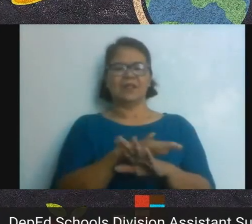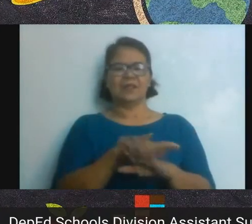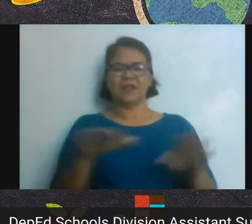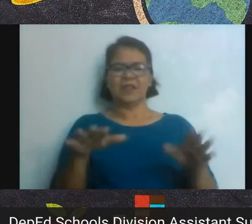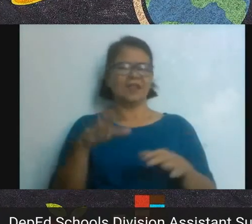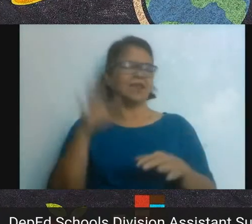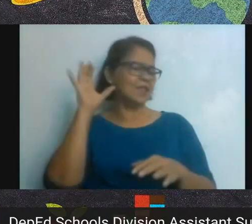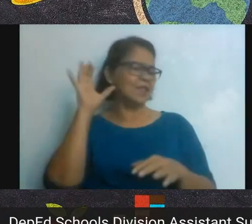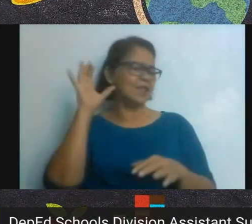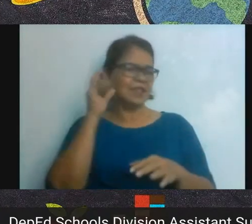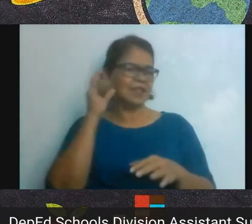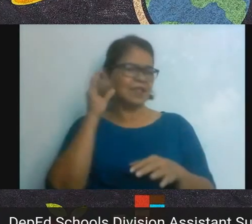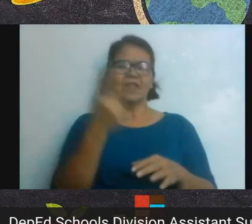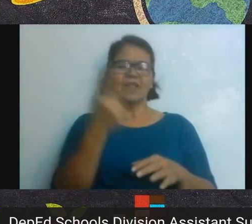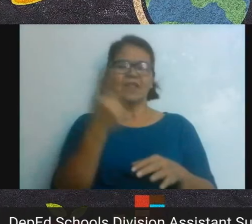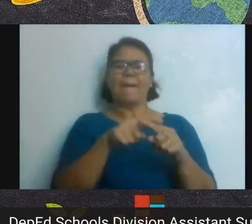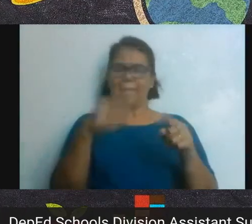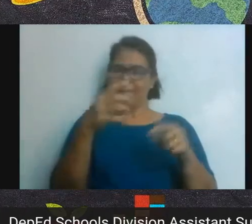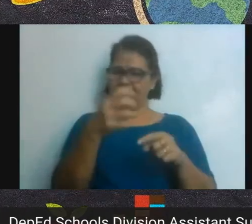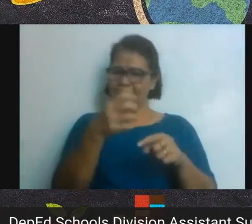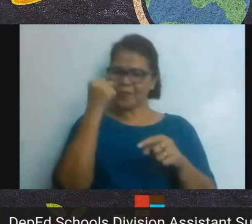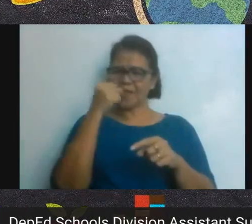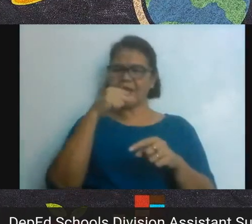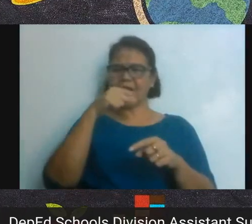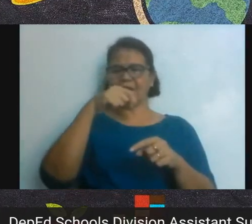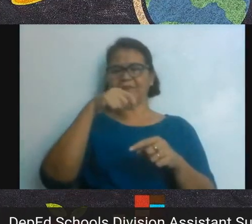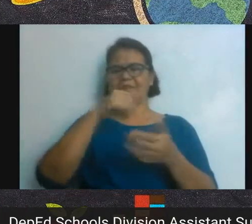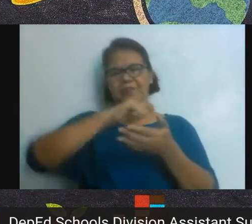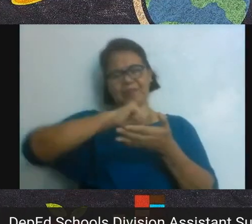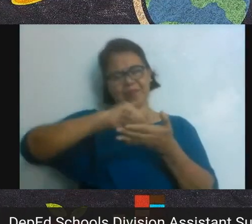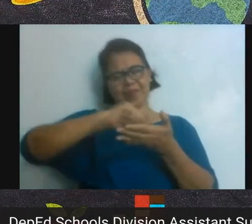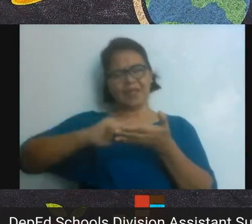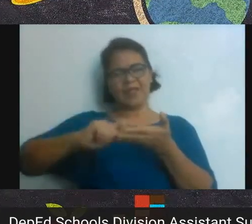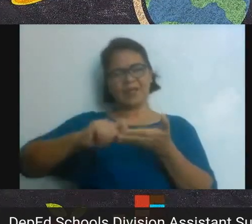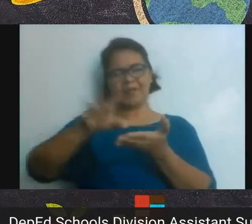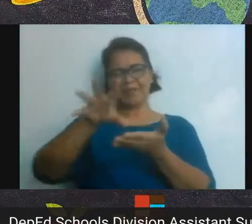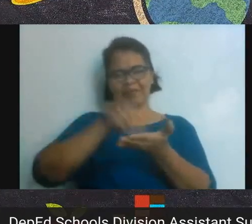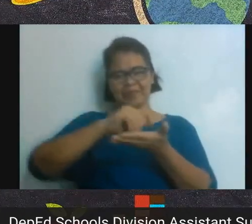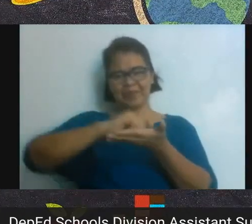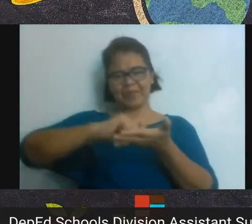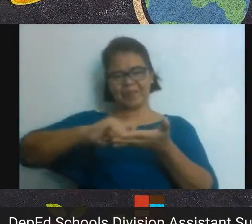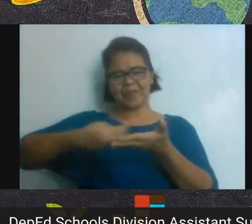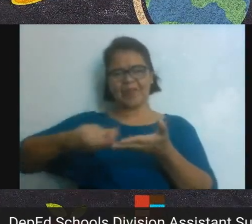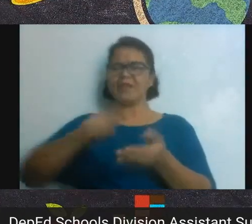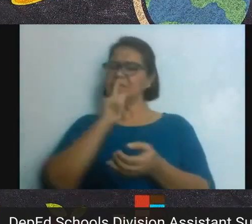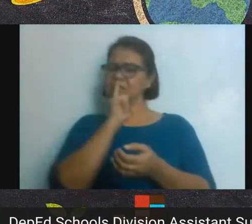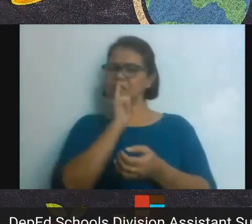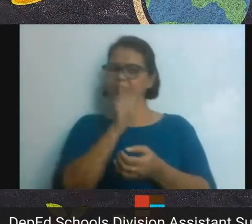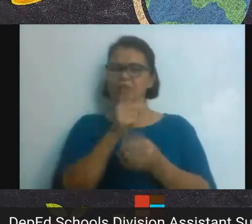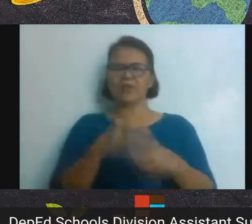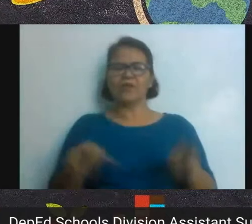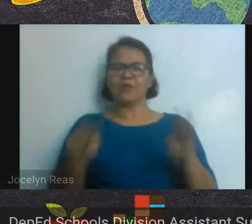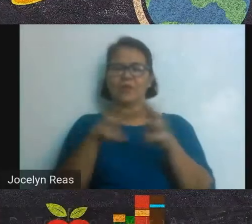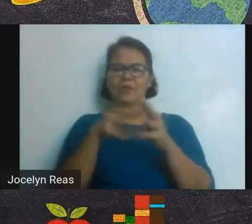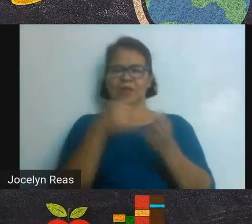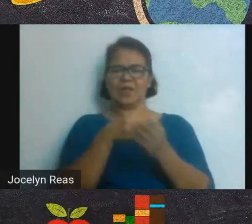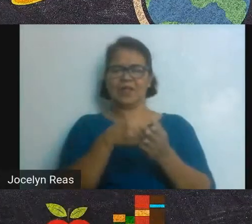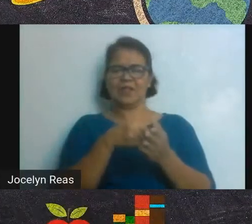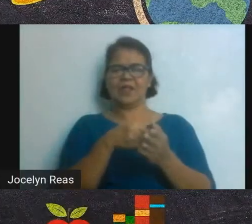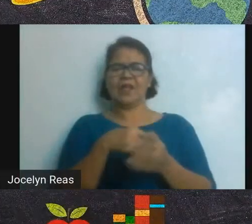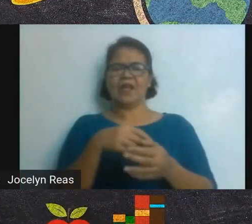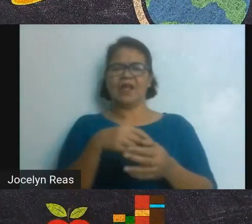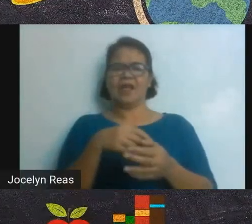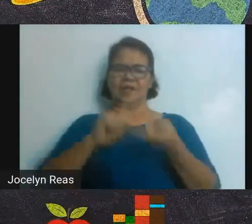pen, get a notepad, and take notes. It will surely be worth it. Friends, ladies and